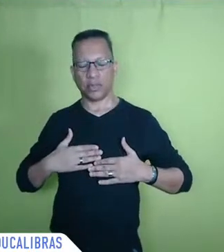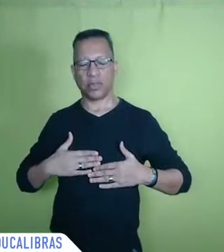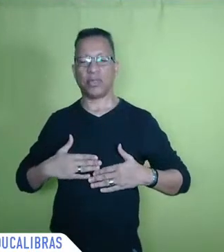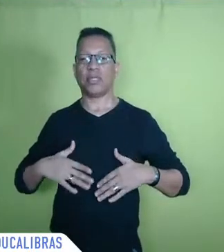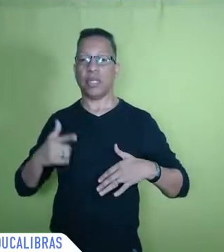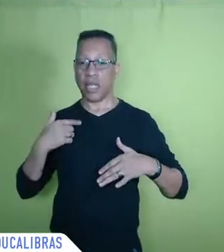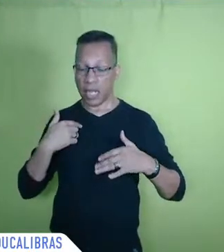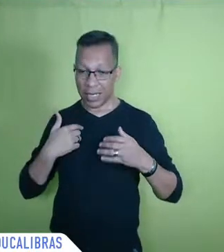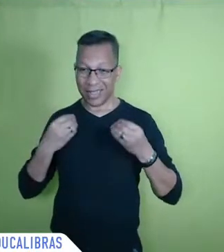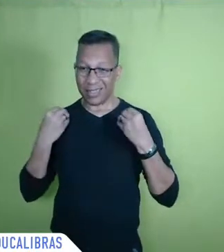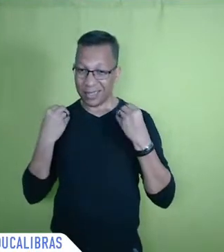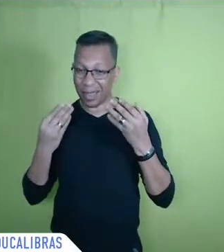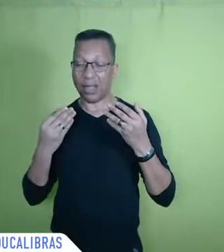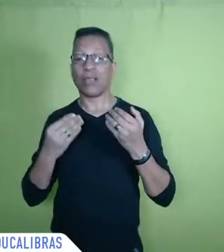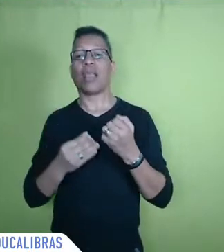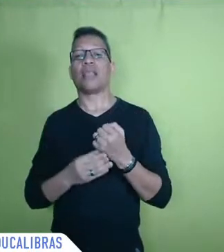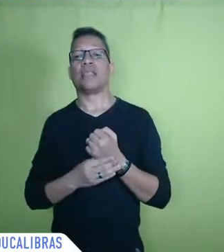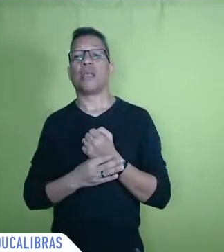is